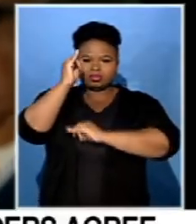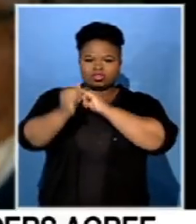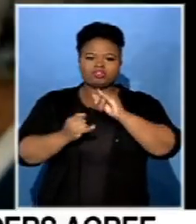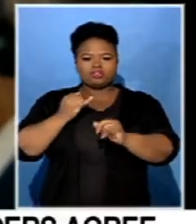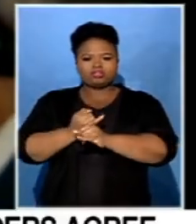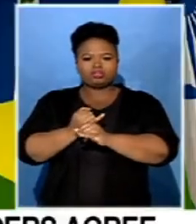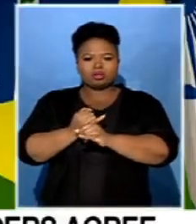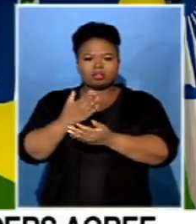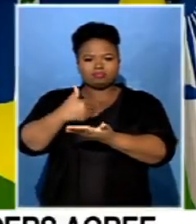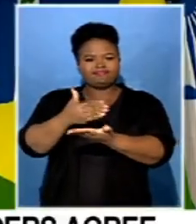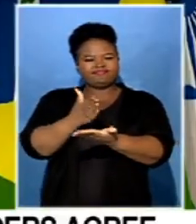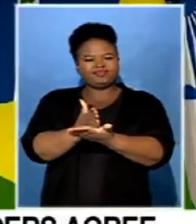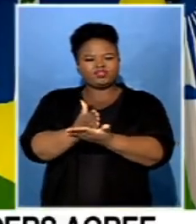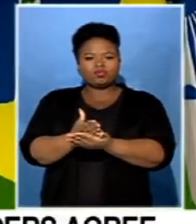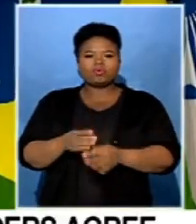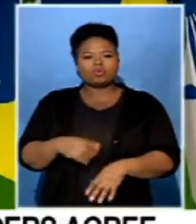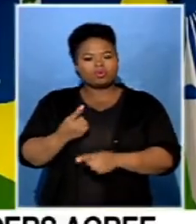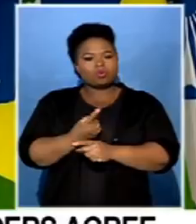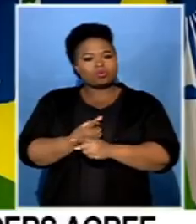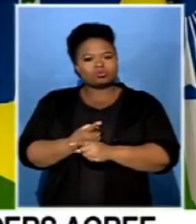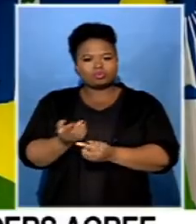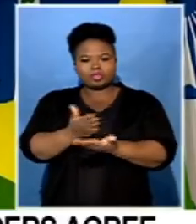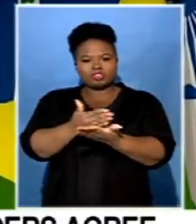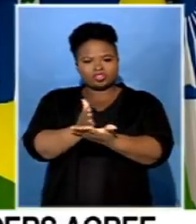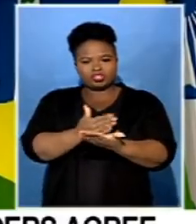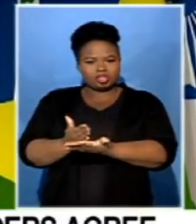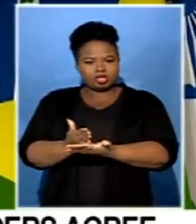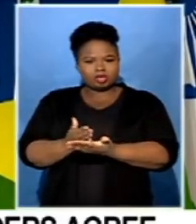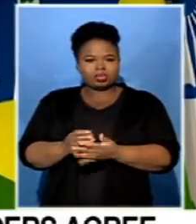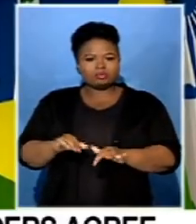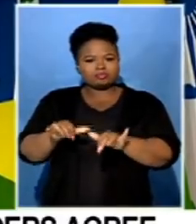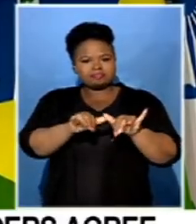of labor and share in the benefits of globalization.